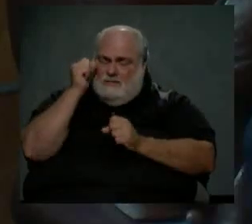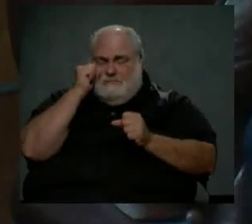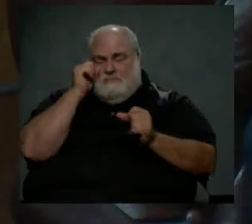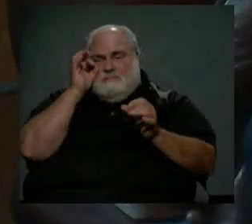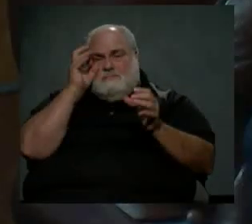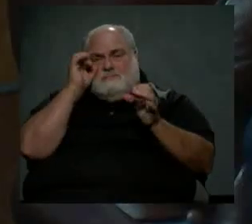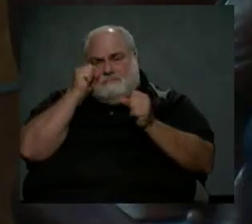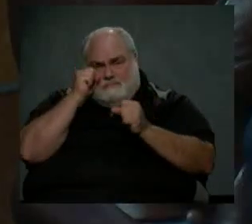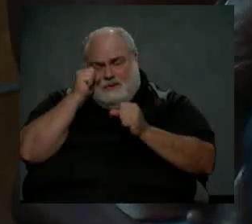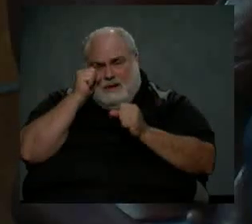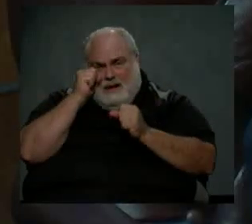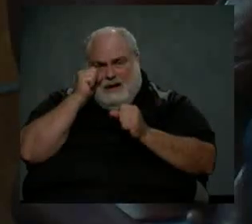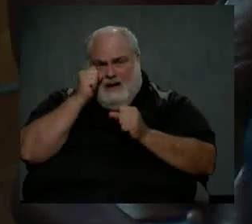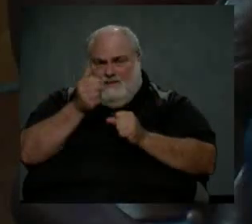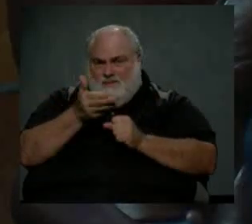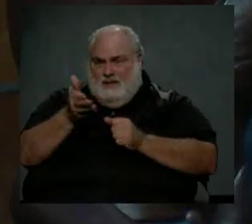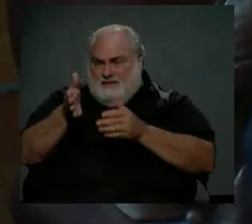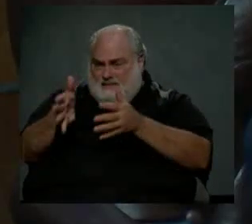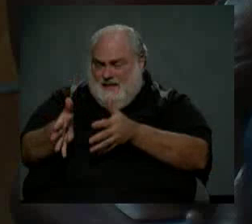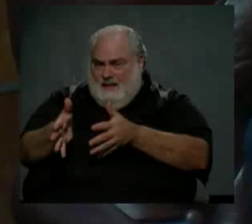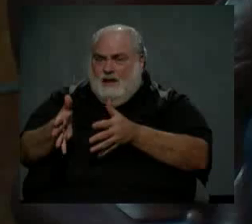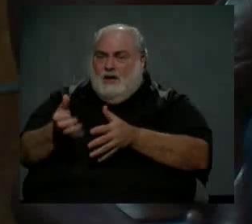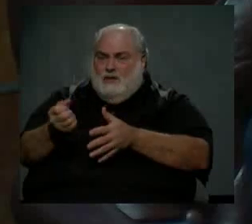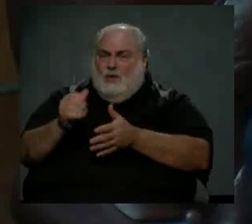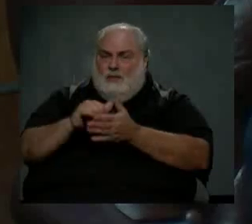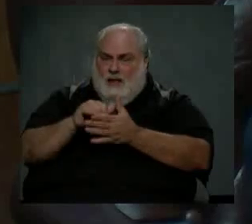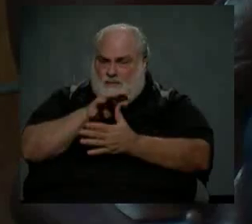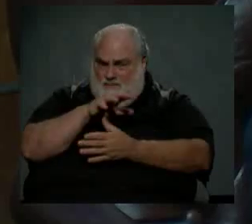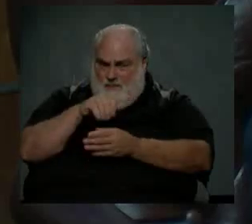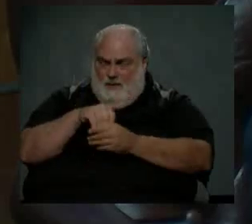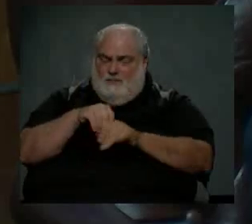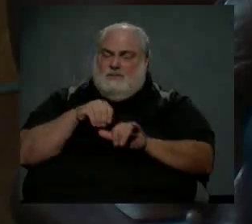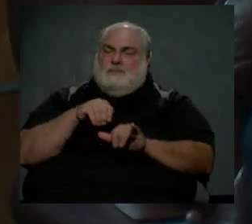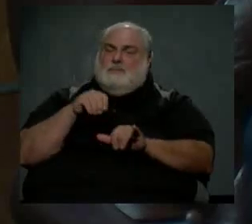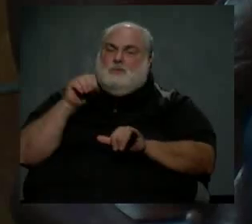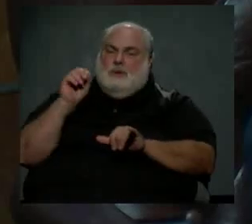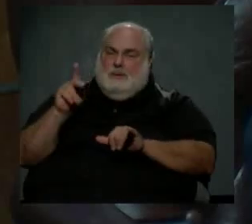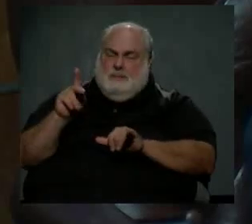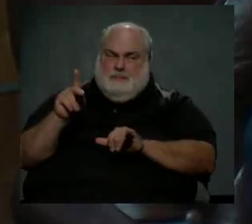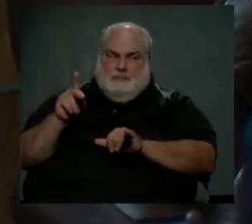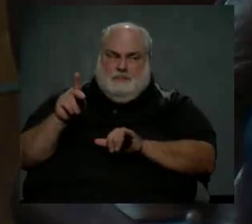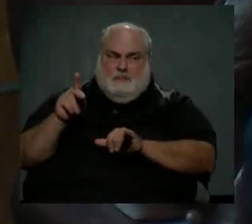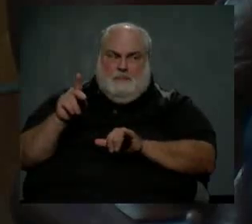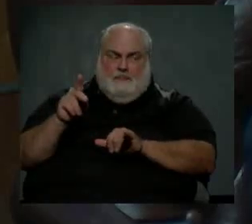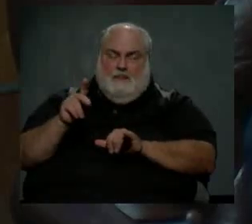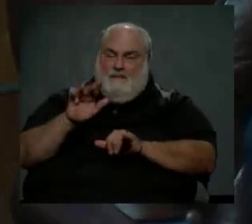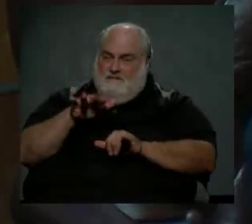at the stuff that I see. Okay, so that's what this is all about.